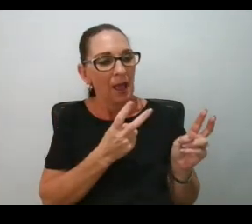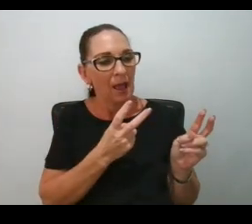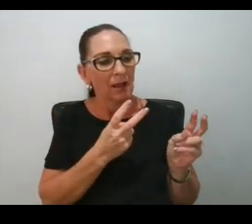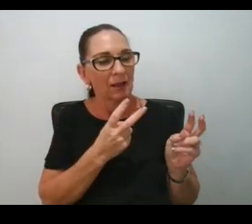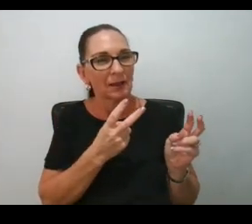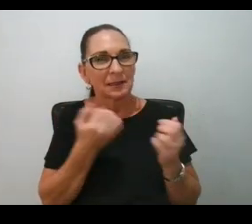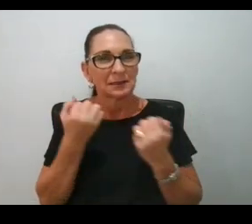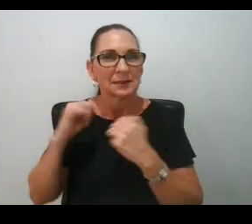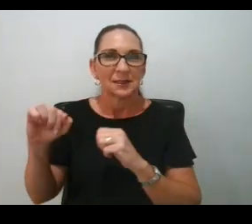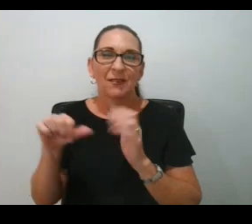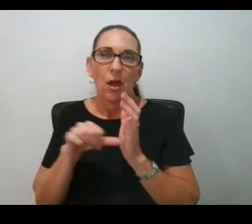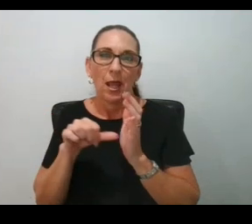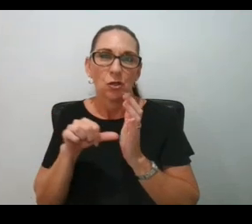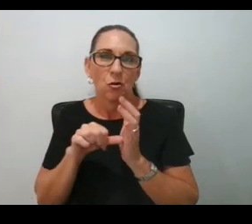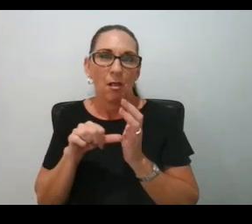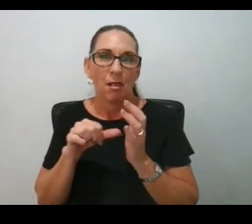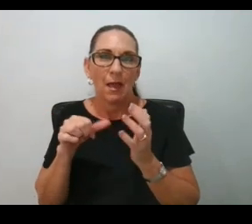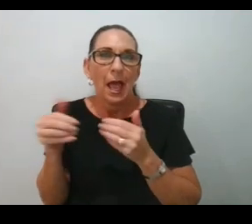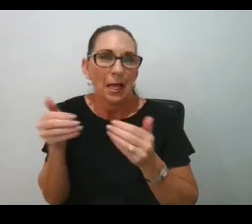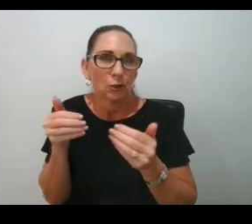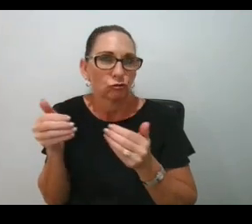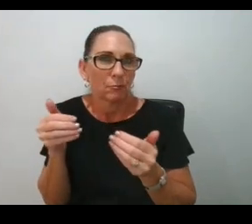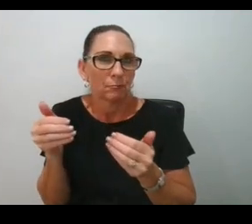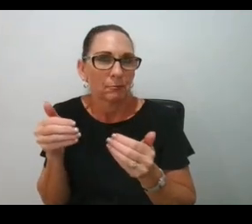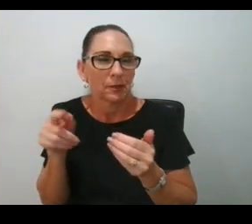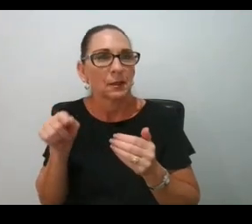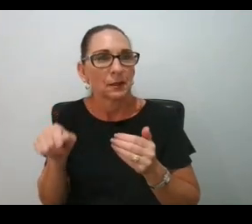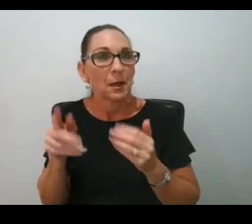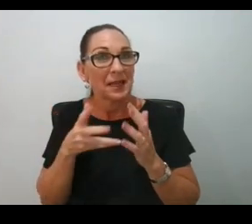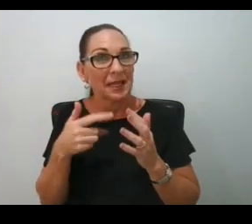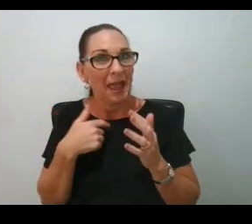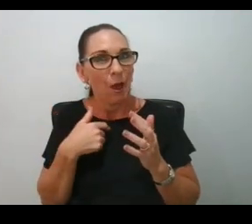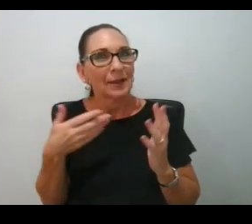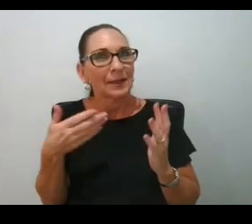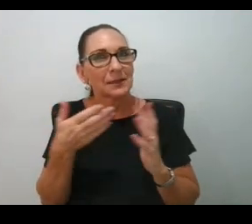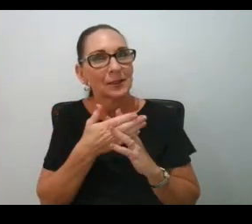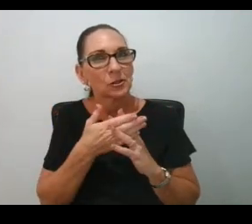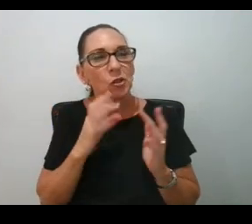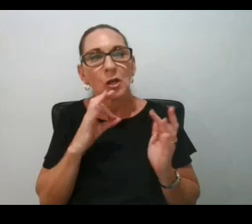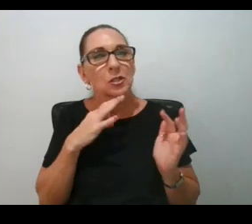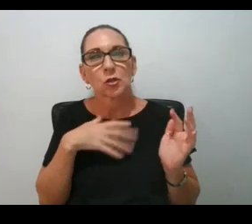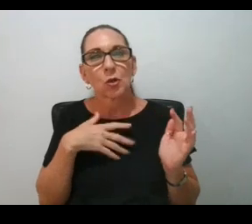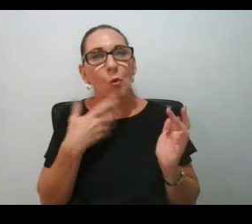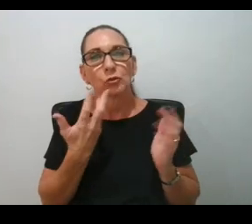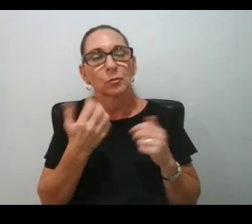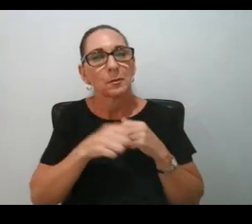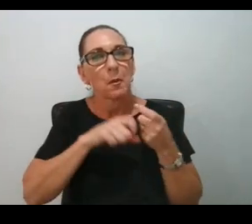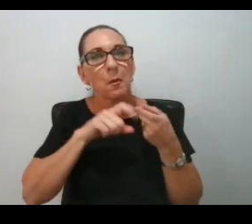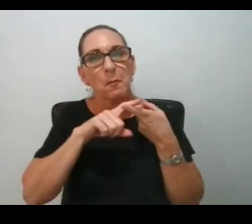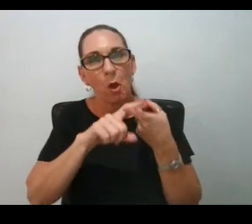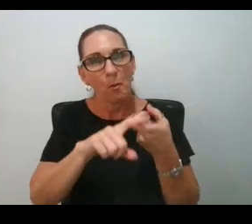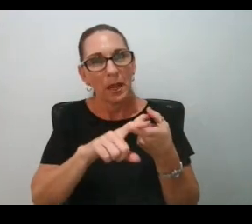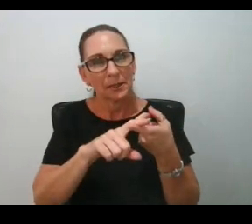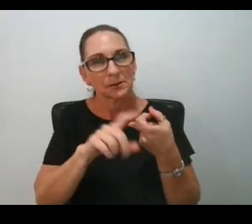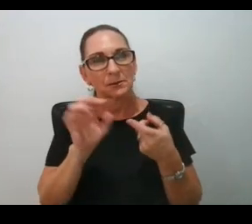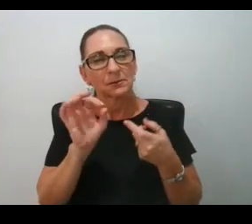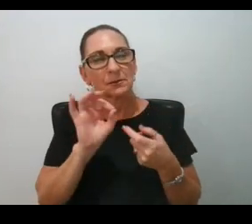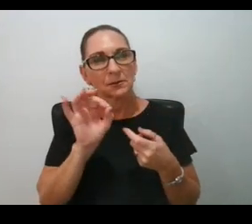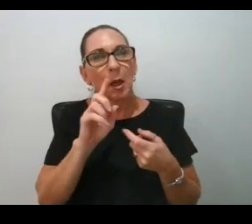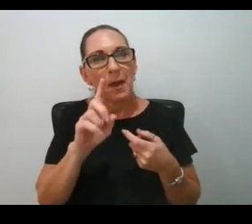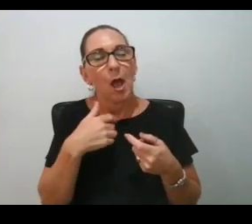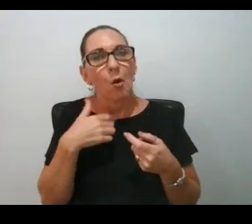hardship. So that intervention that we're able to do, we don't want it to be permanent, but we want it to be enough so that people